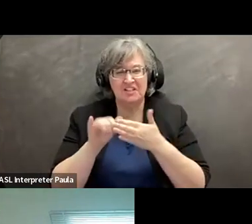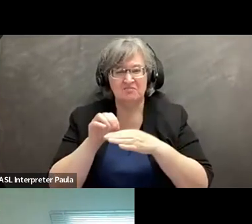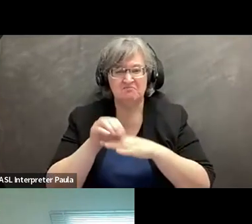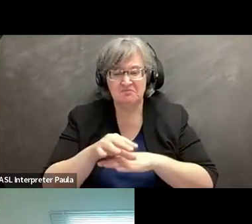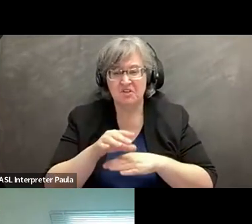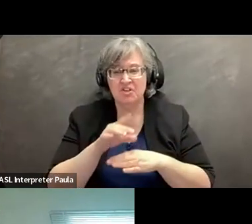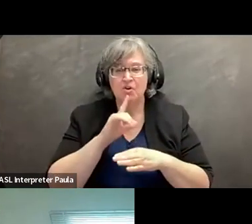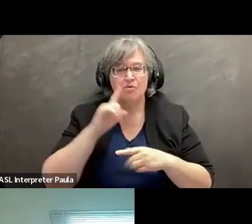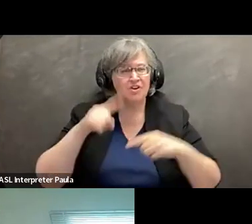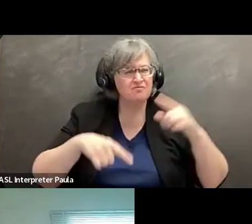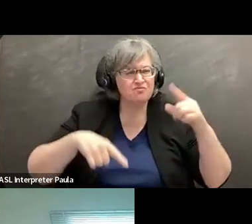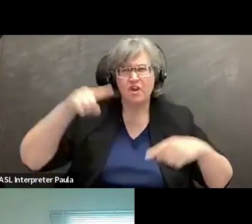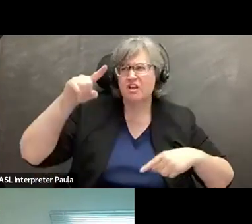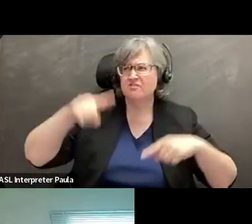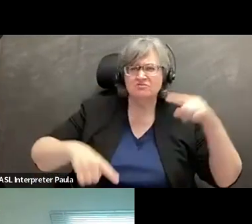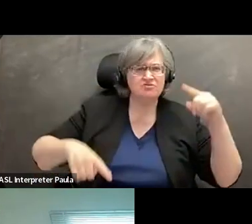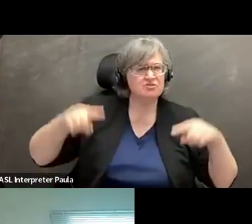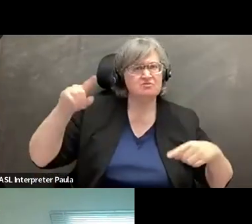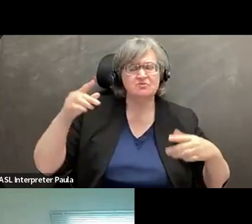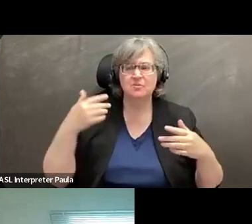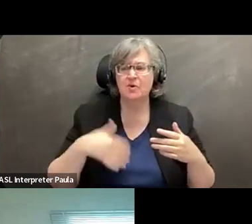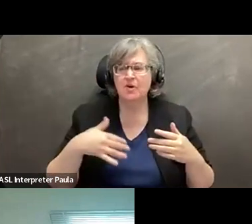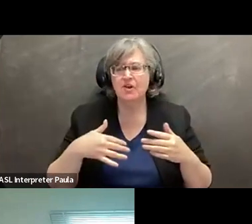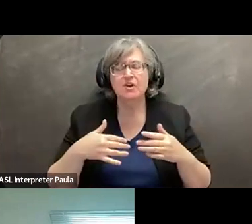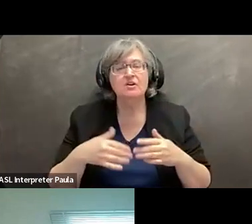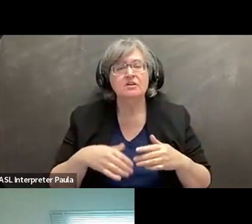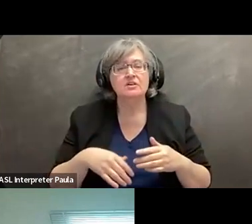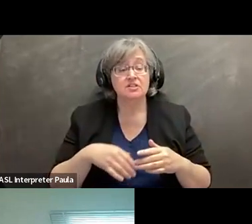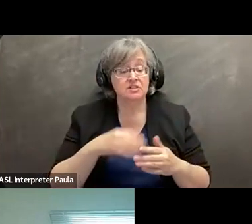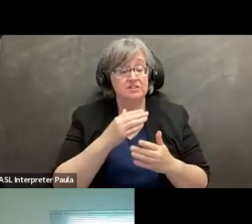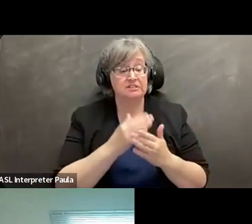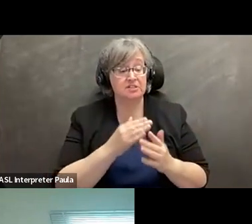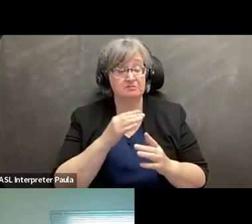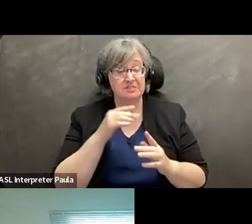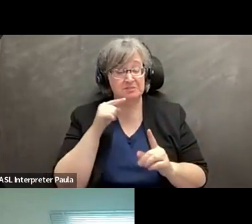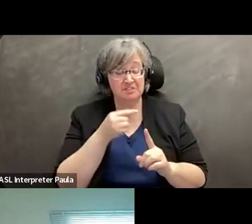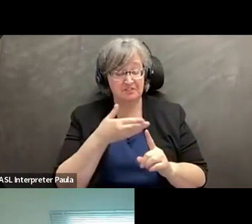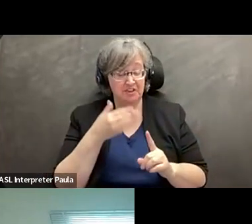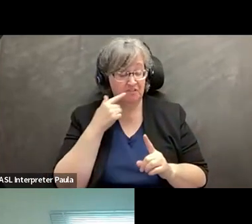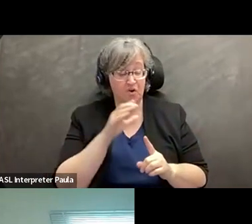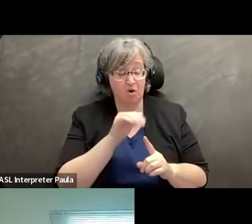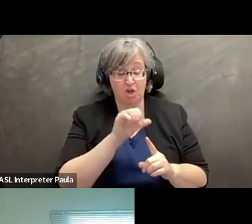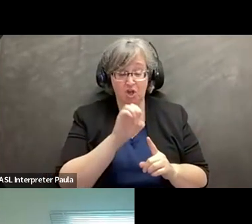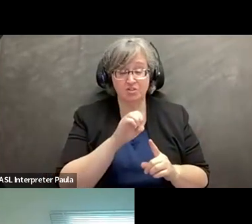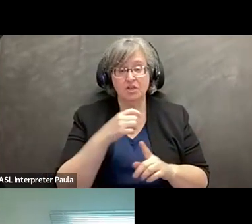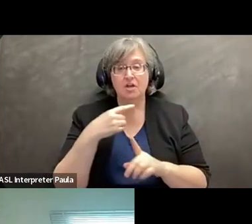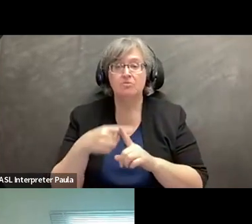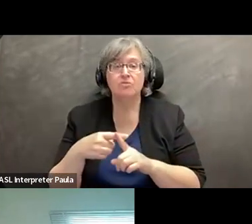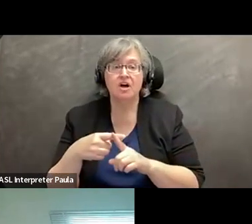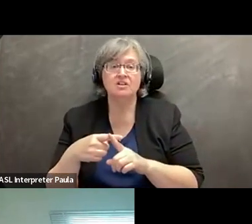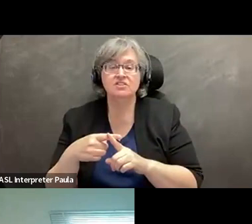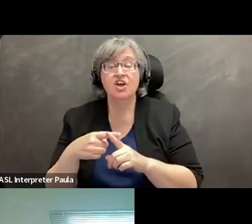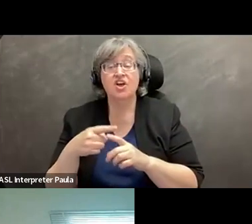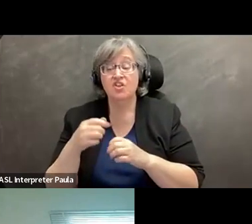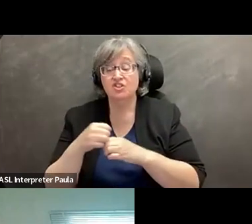really ranges from case specific, but also to structural inequities and